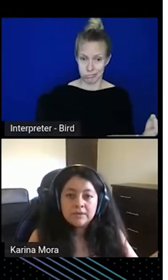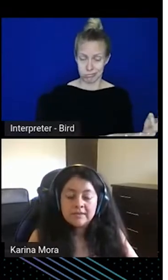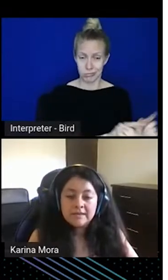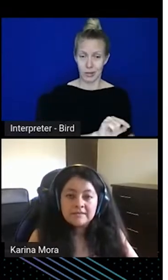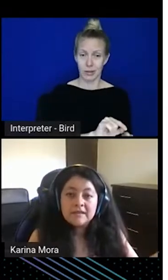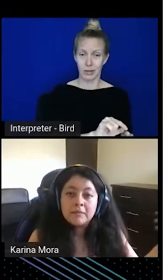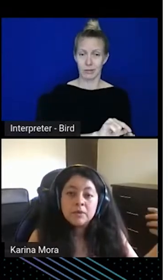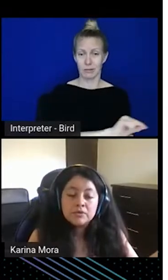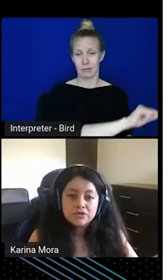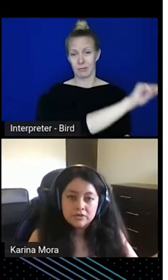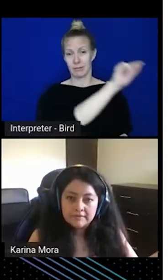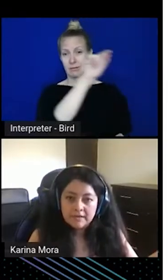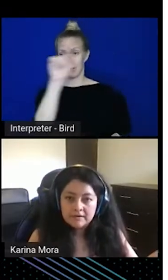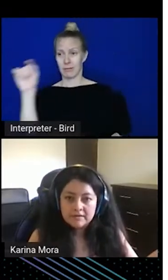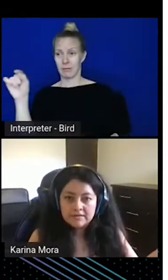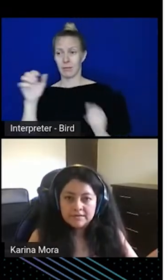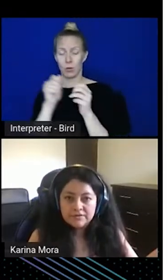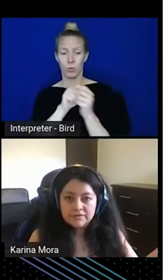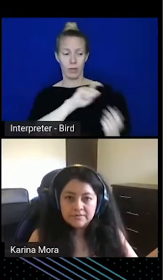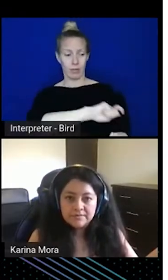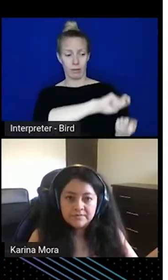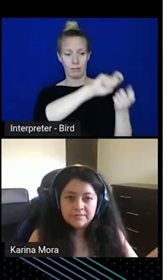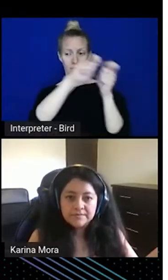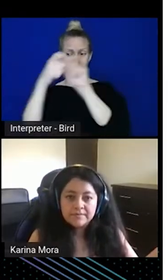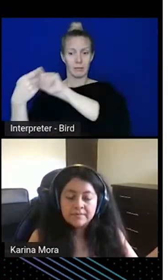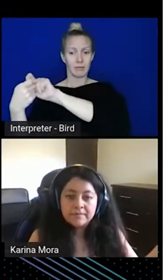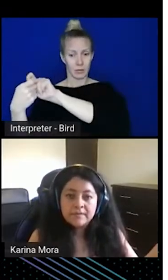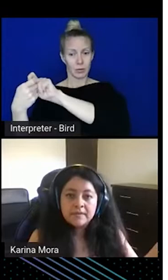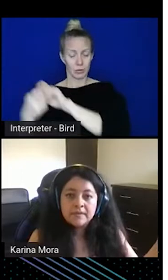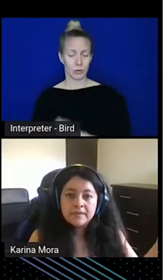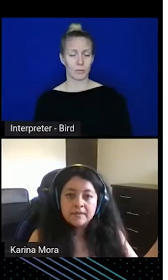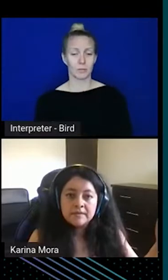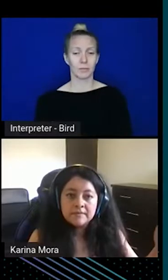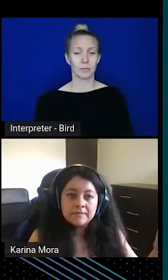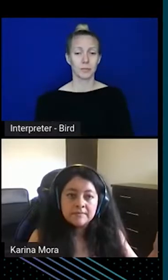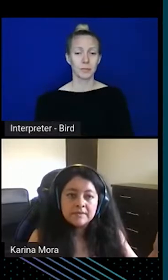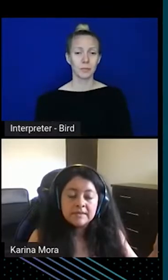continue with this evolution of the architecture.